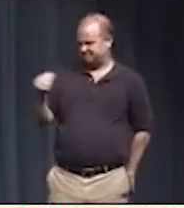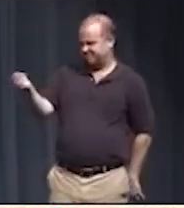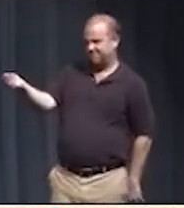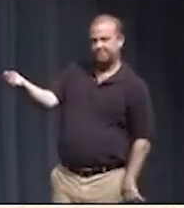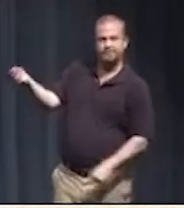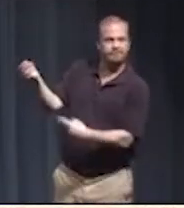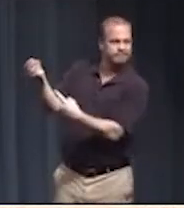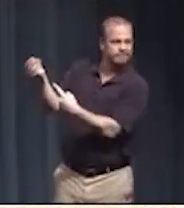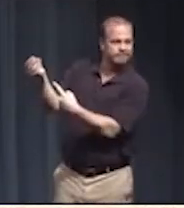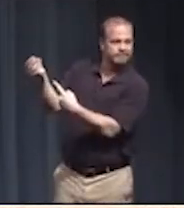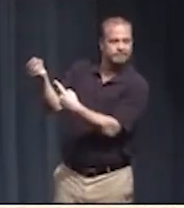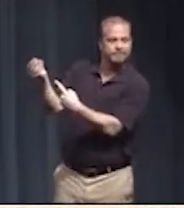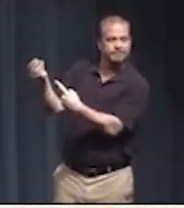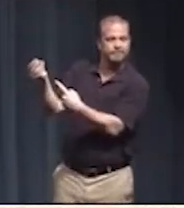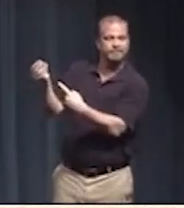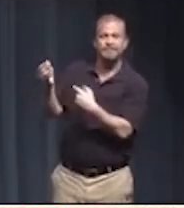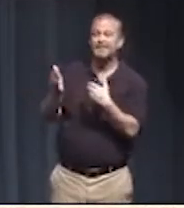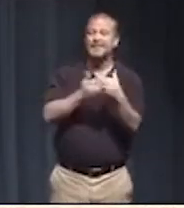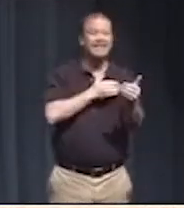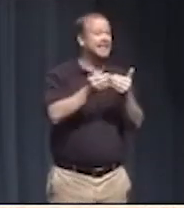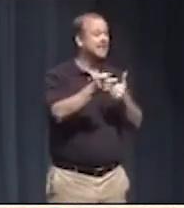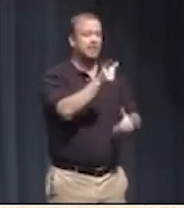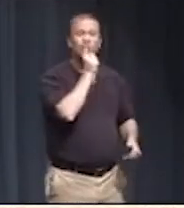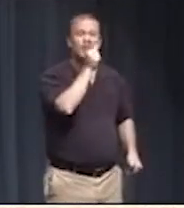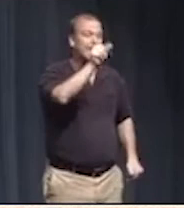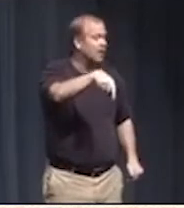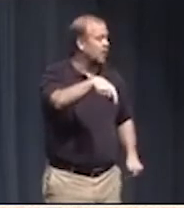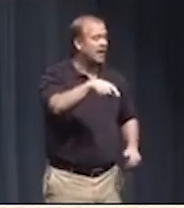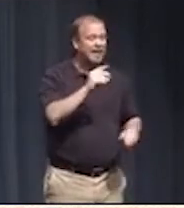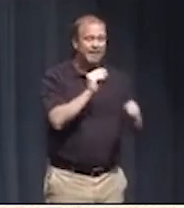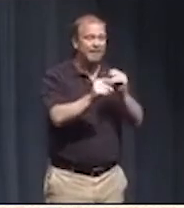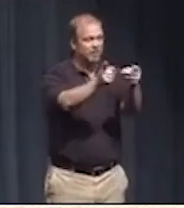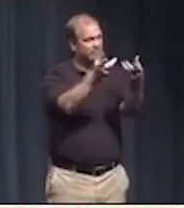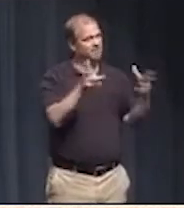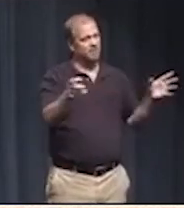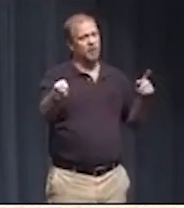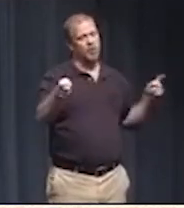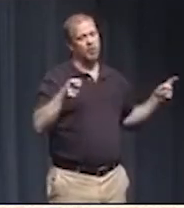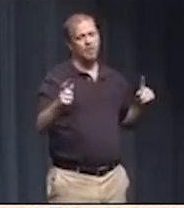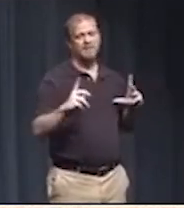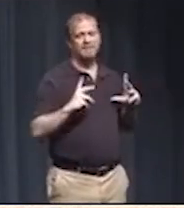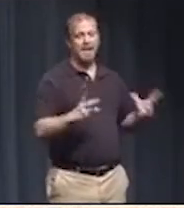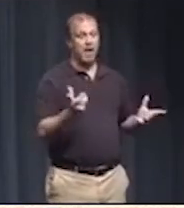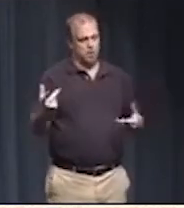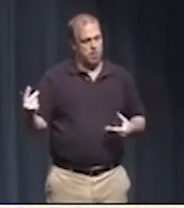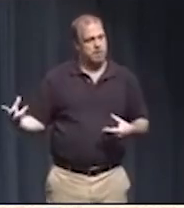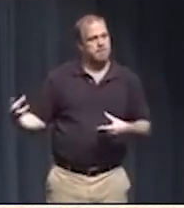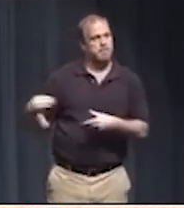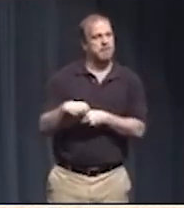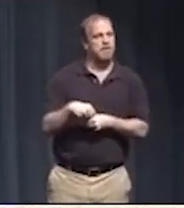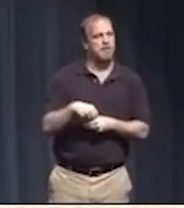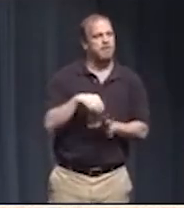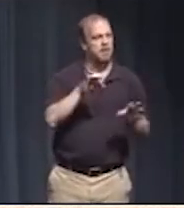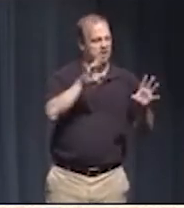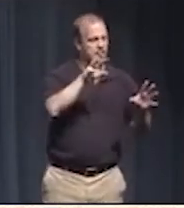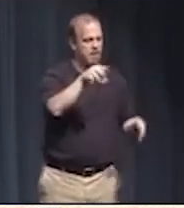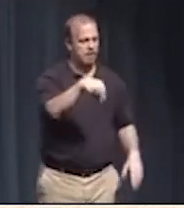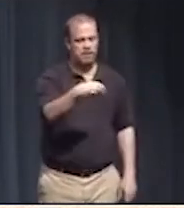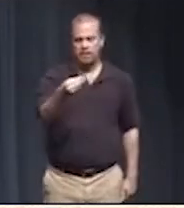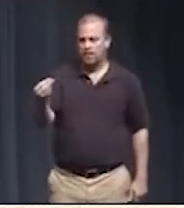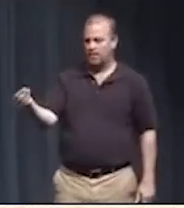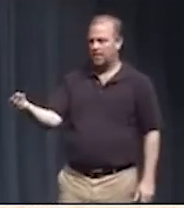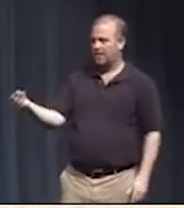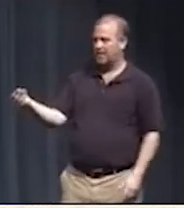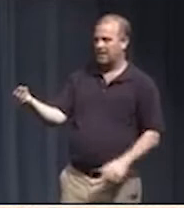Tell him we need you, even if you don't, and you've got it all under control, but you want him more involved, give him the opportunity. I